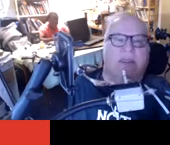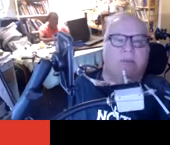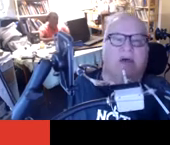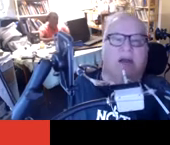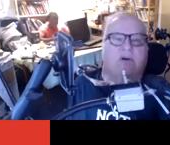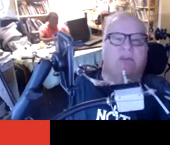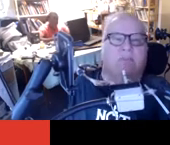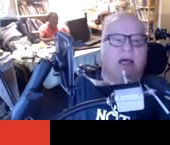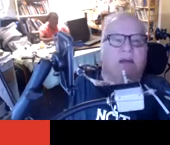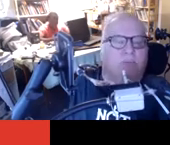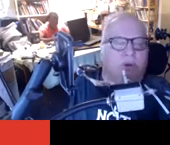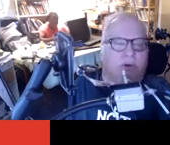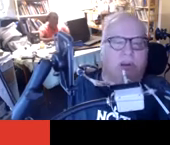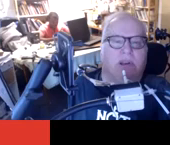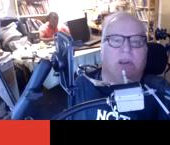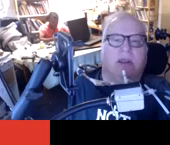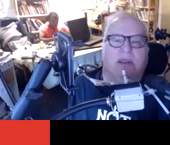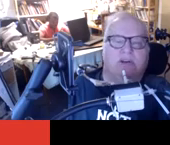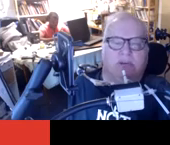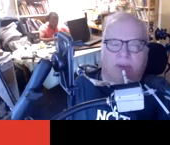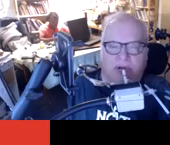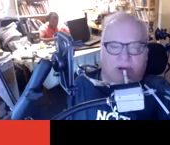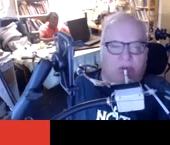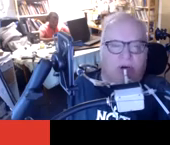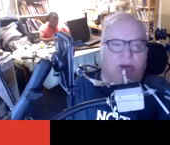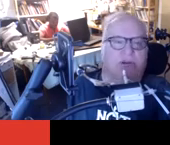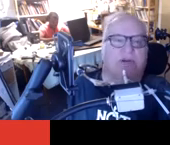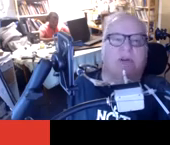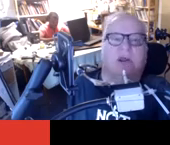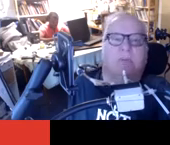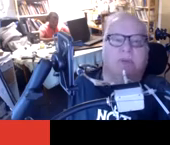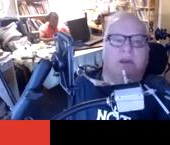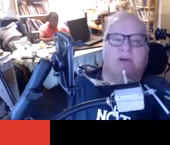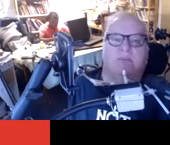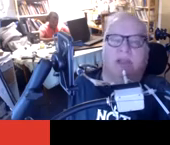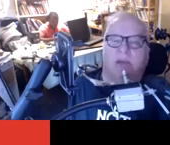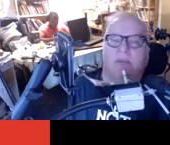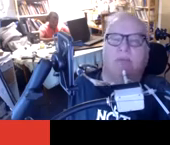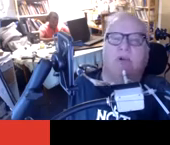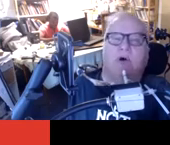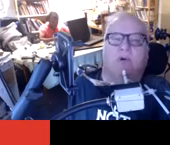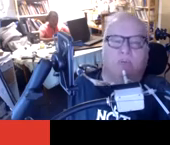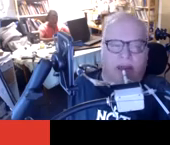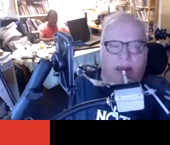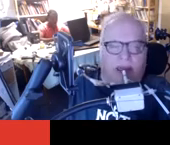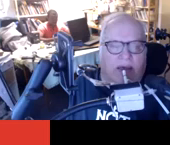The impact on the Black community is especially pernicious because